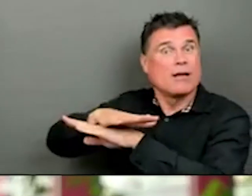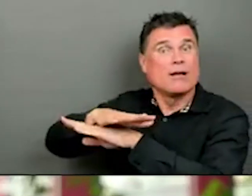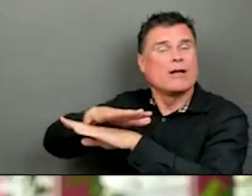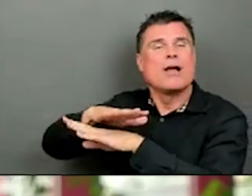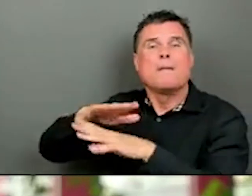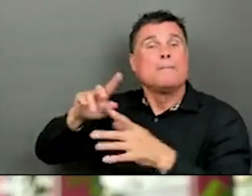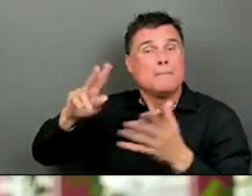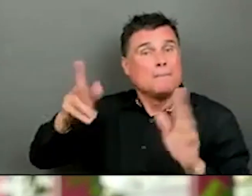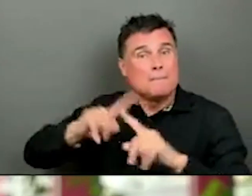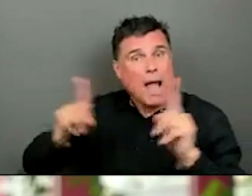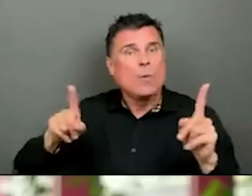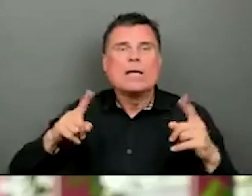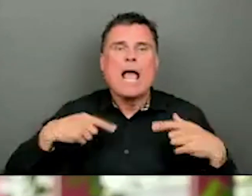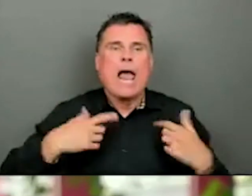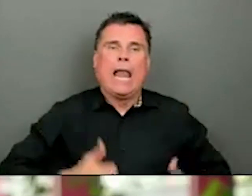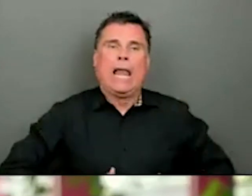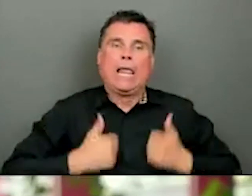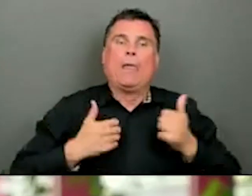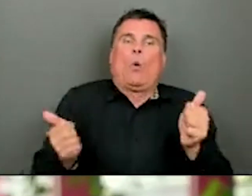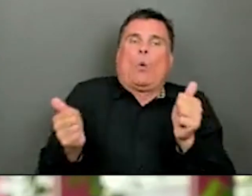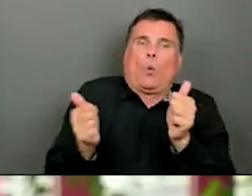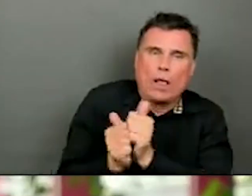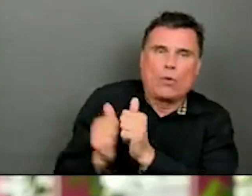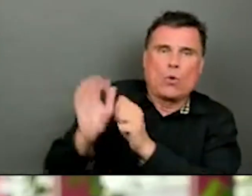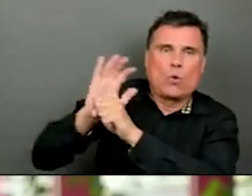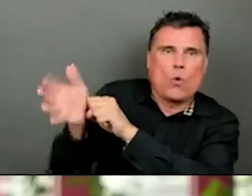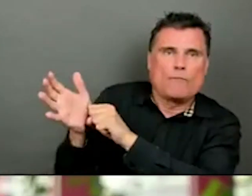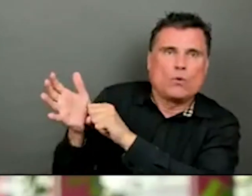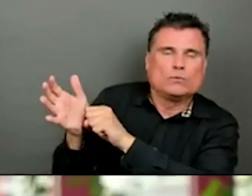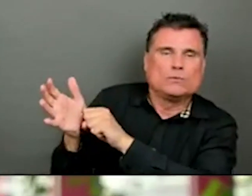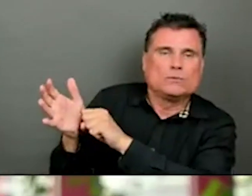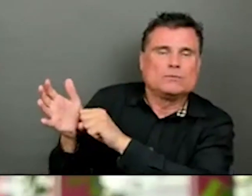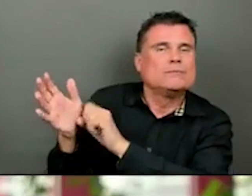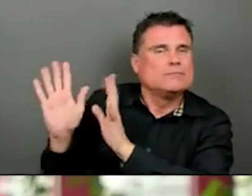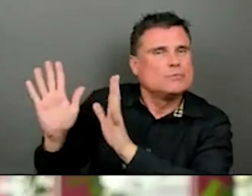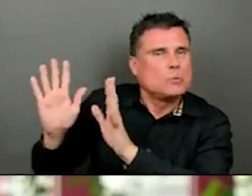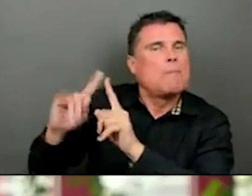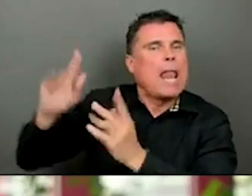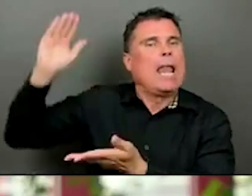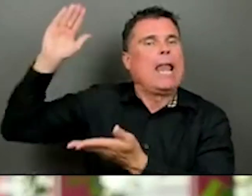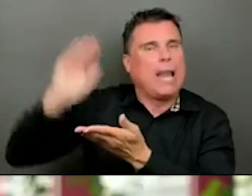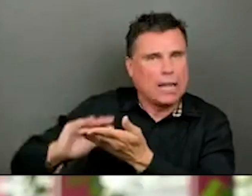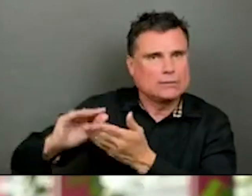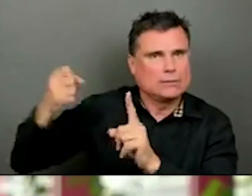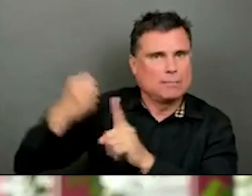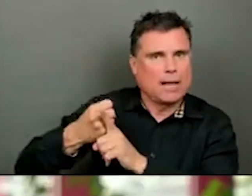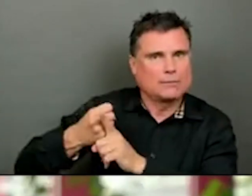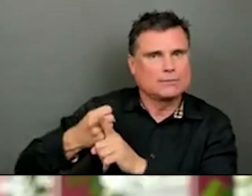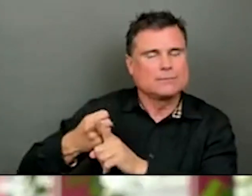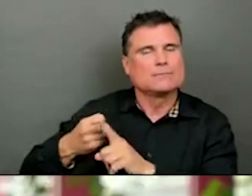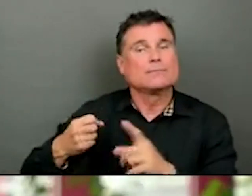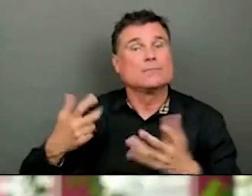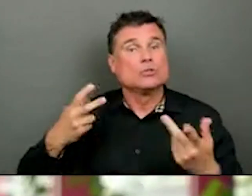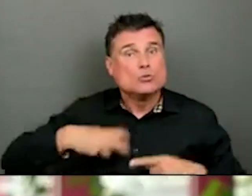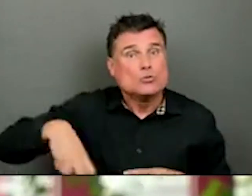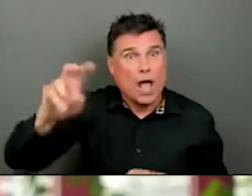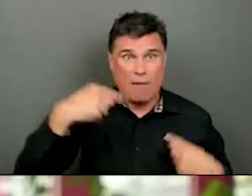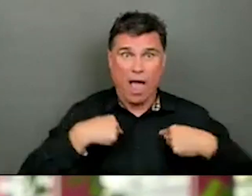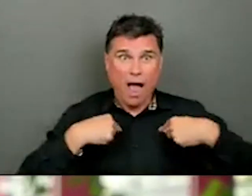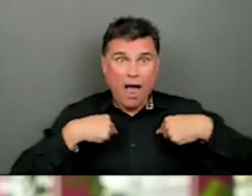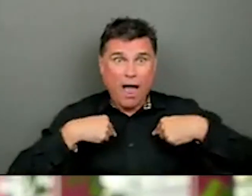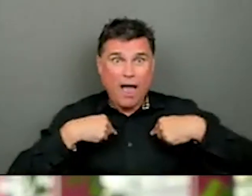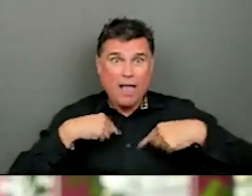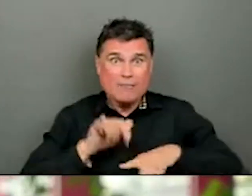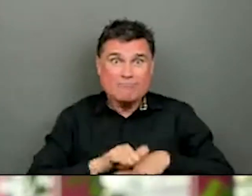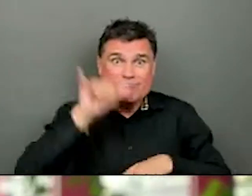it affect our lives the way it has so much. So things like being able to travel, to come to visit my teams here in Prince George, or